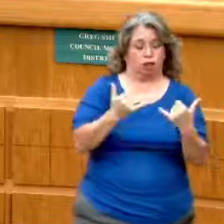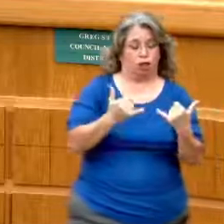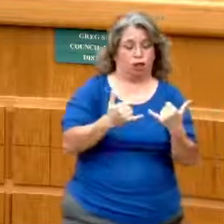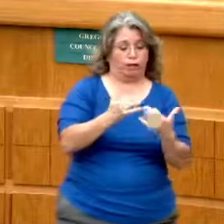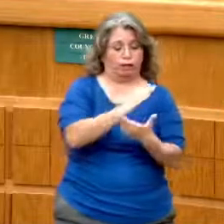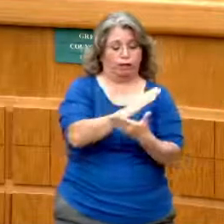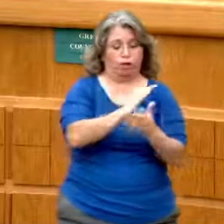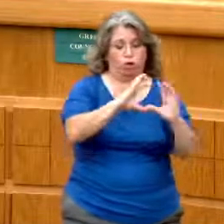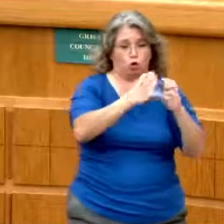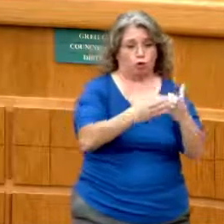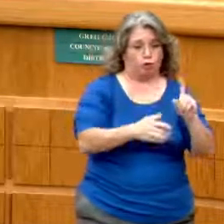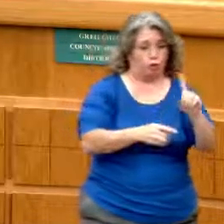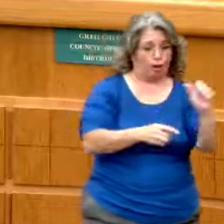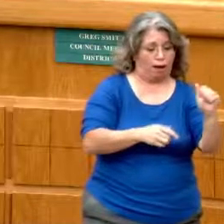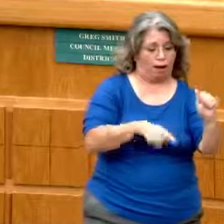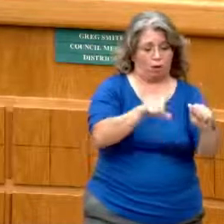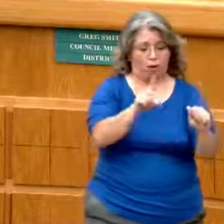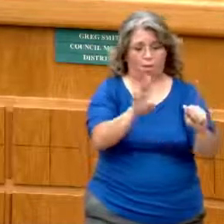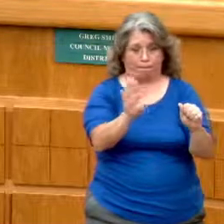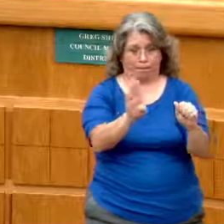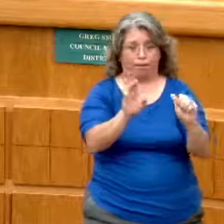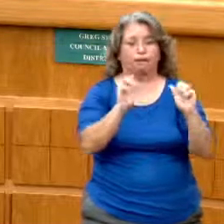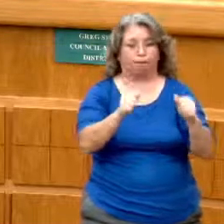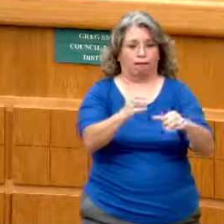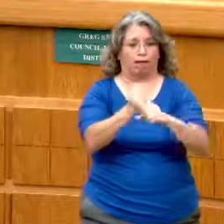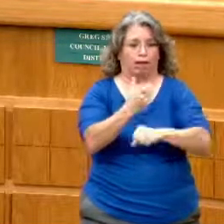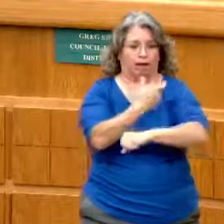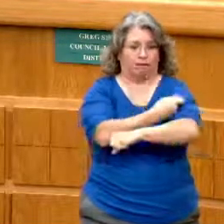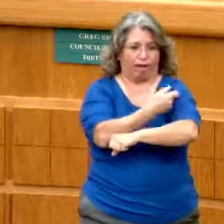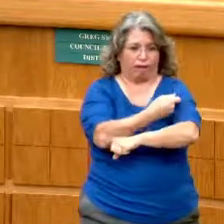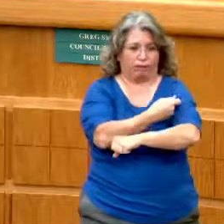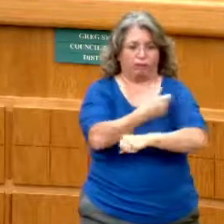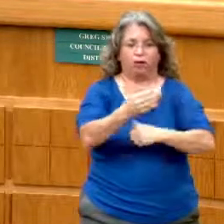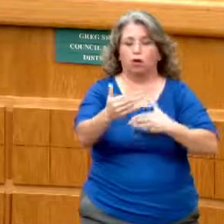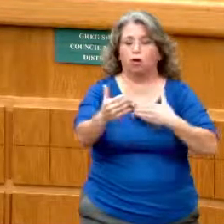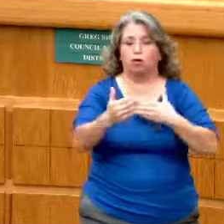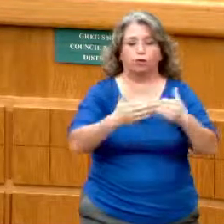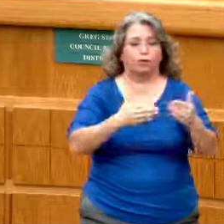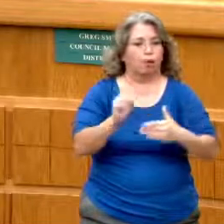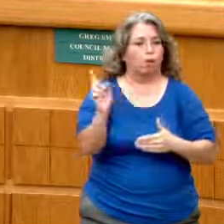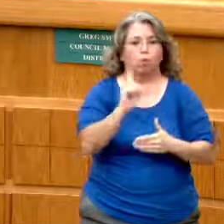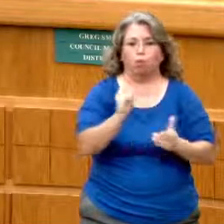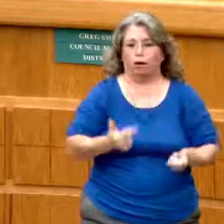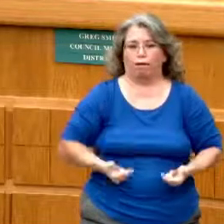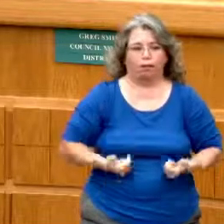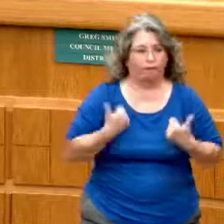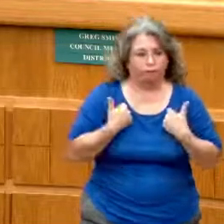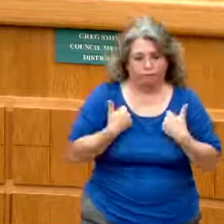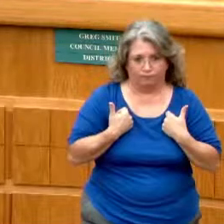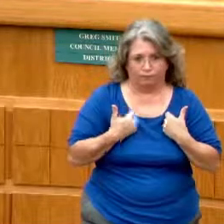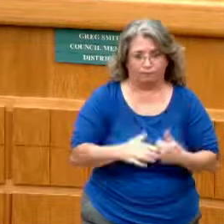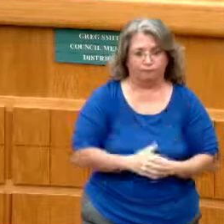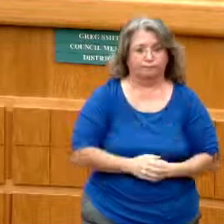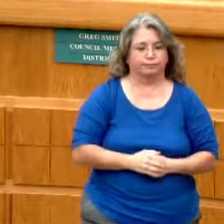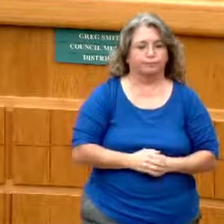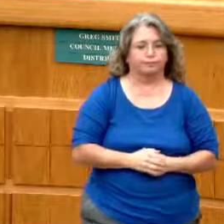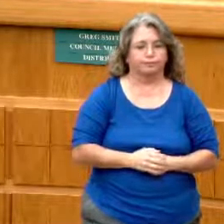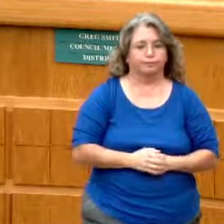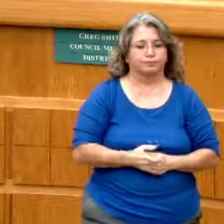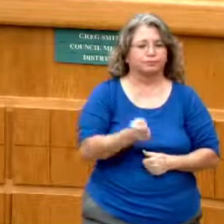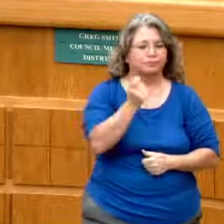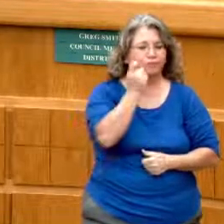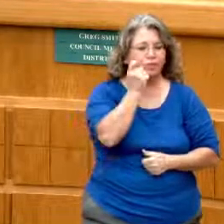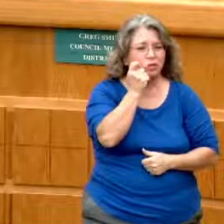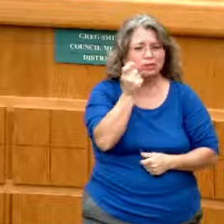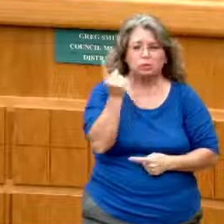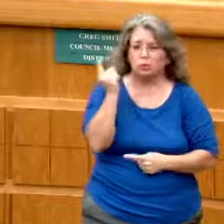individuals may receive a vaccine at these hubs regardless of where they reside. Just recently, you heard